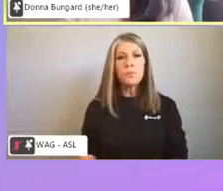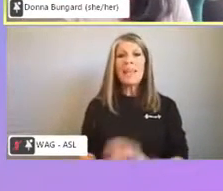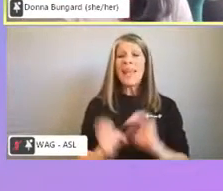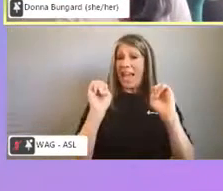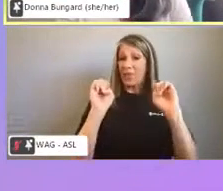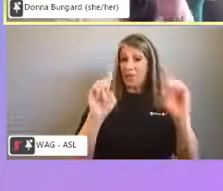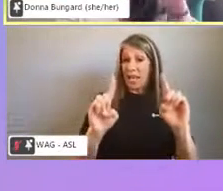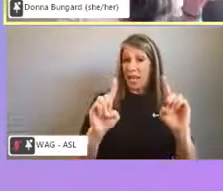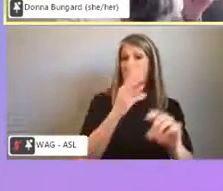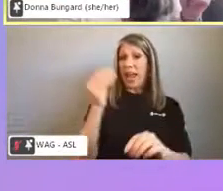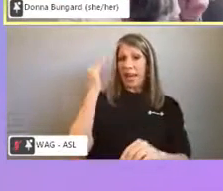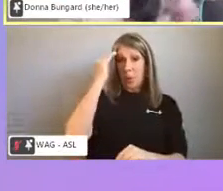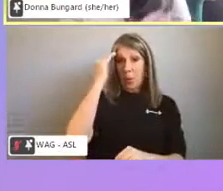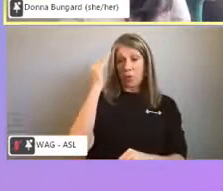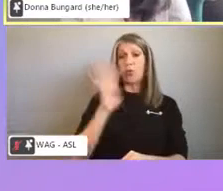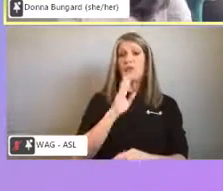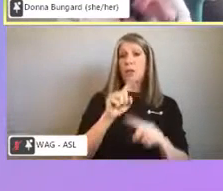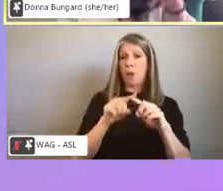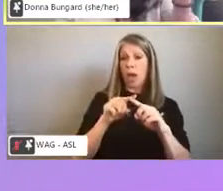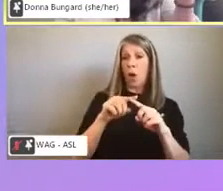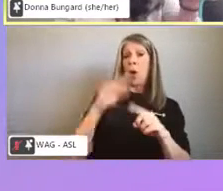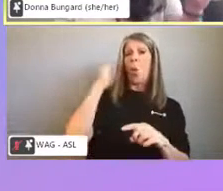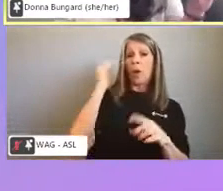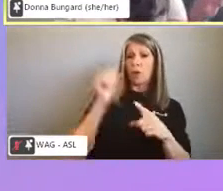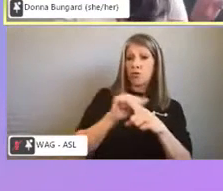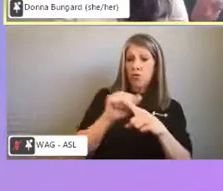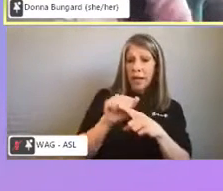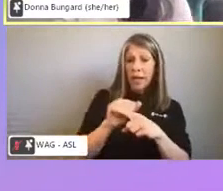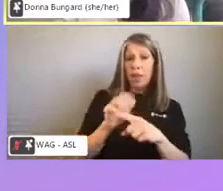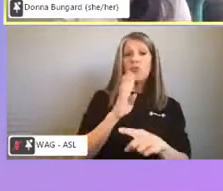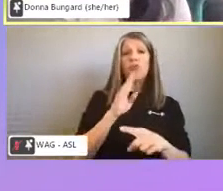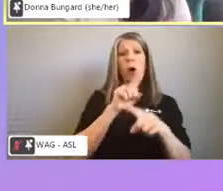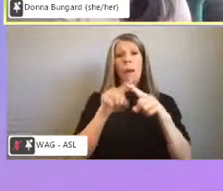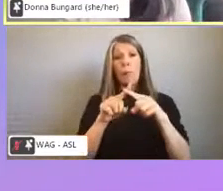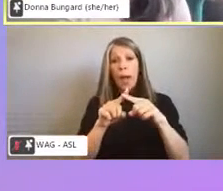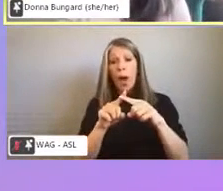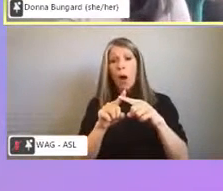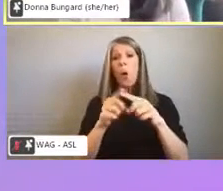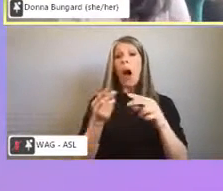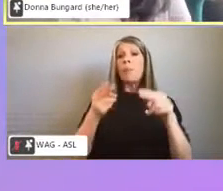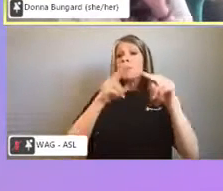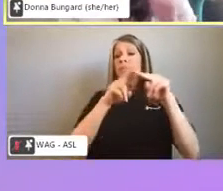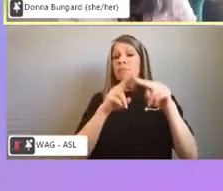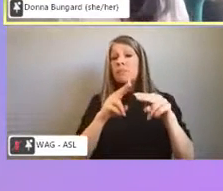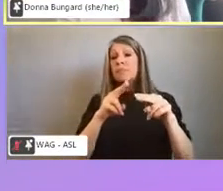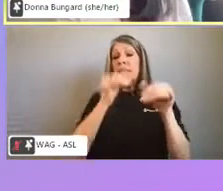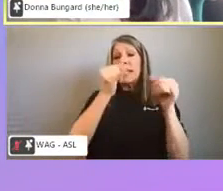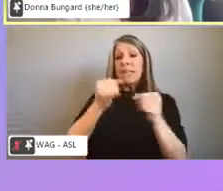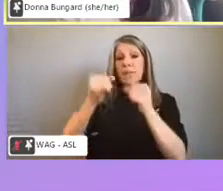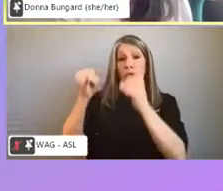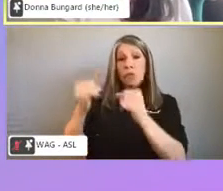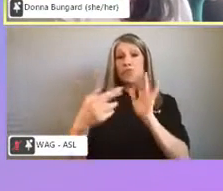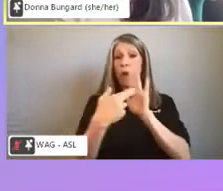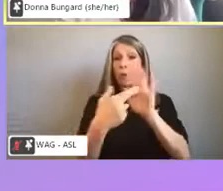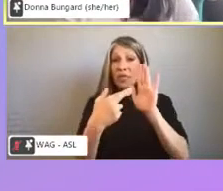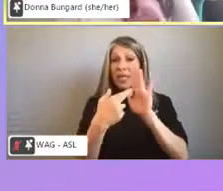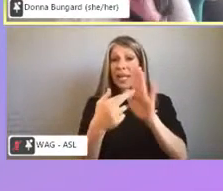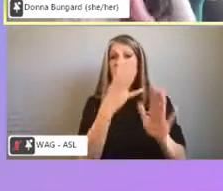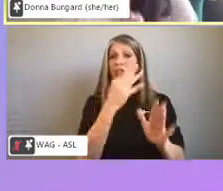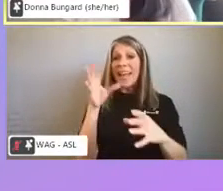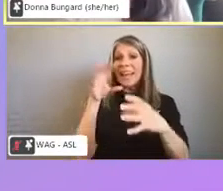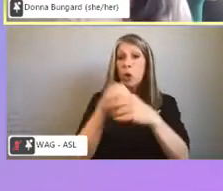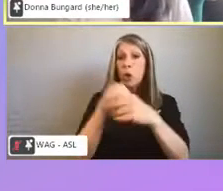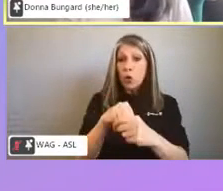Education and awareness. We talked about the awareness training. We talked about upskilling individuals. Representation and